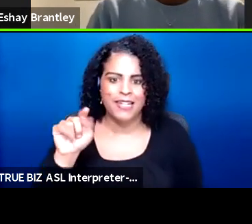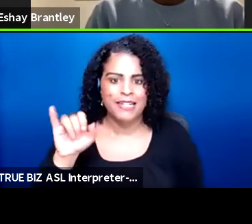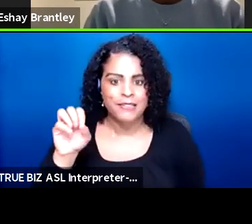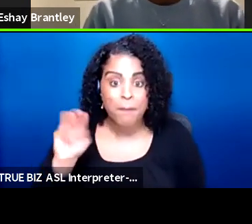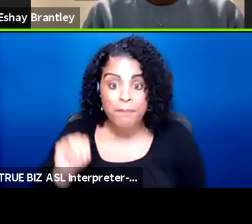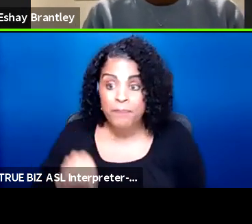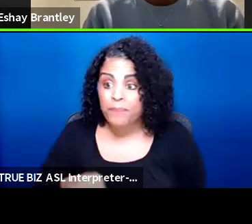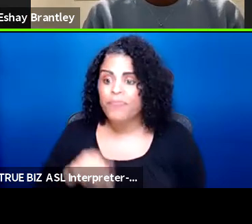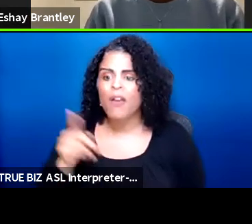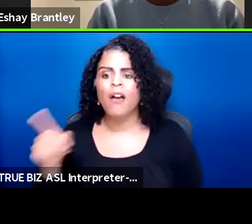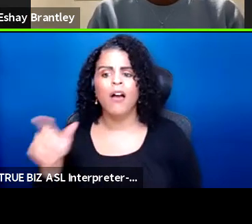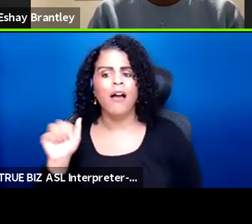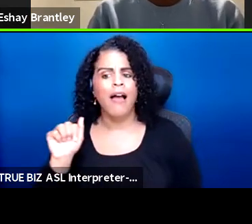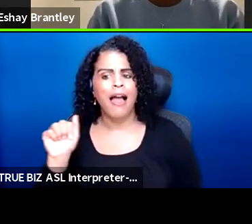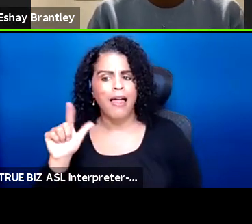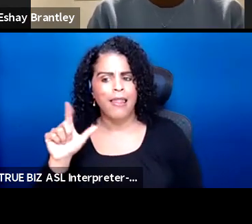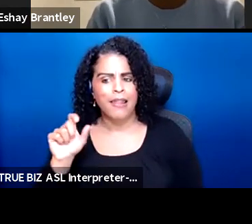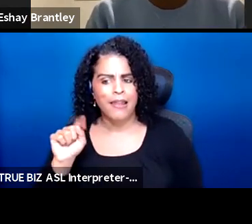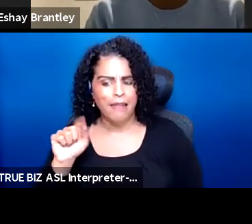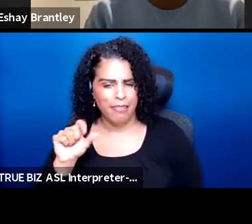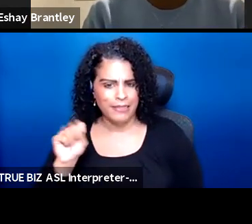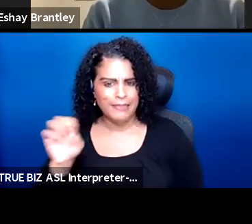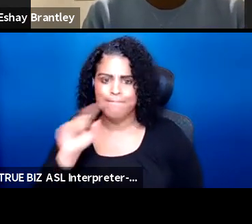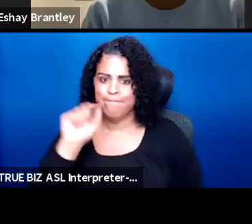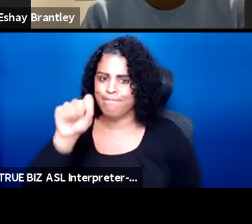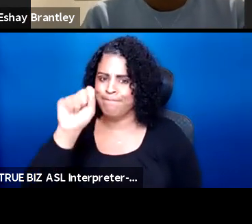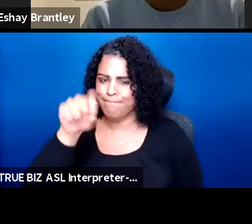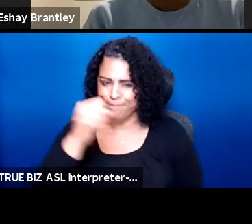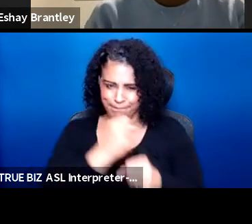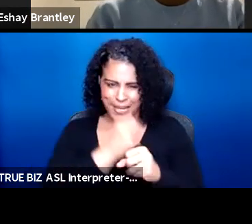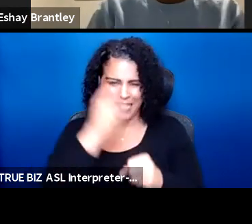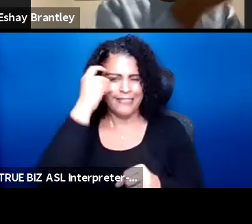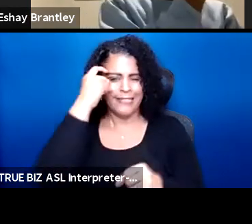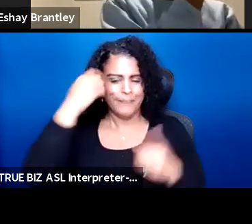that makes perfect sense, Eshay. I hear exactly what you're saying. Thank you.